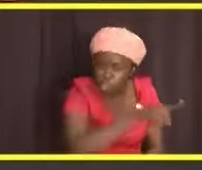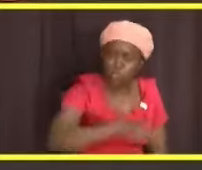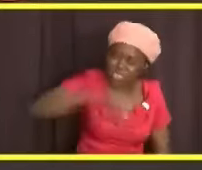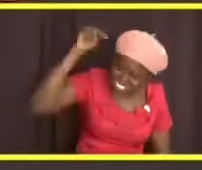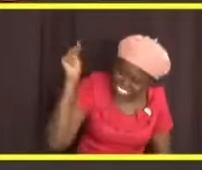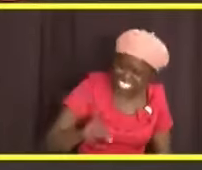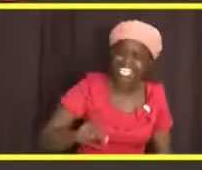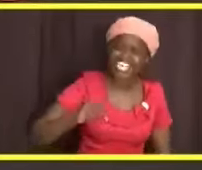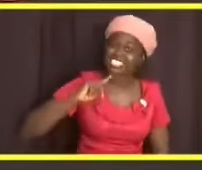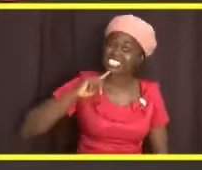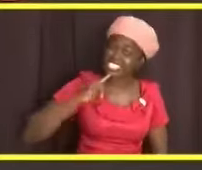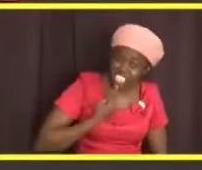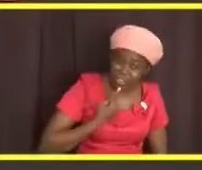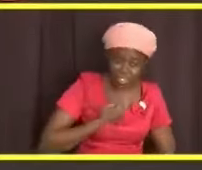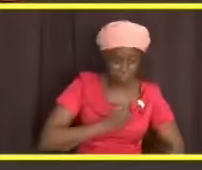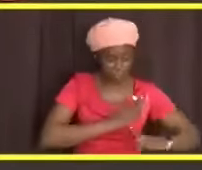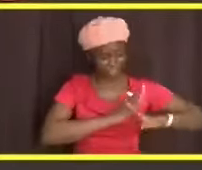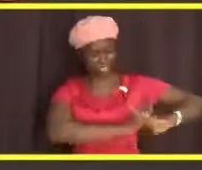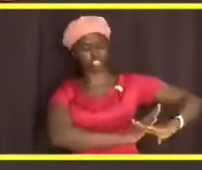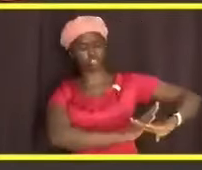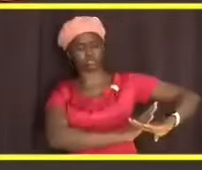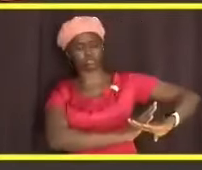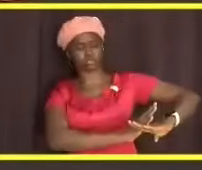serious protection,